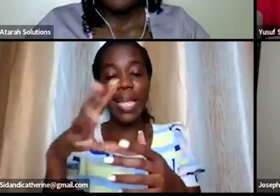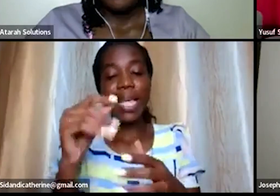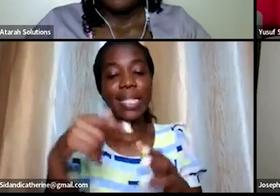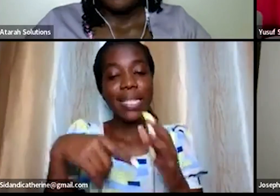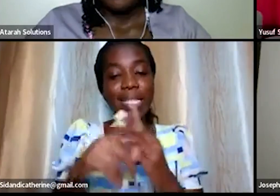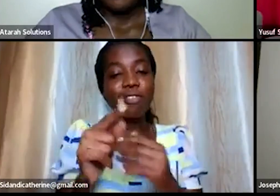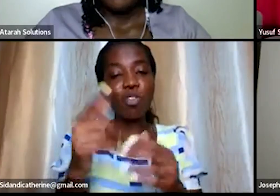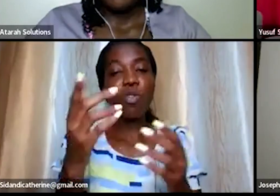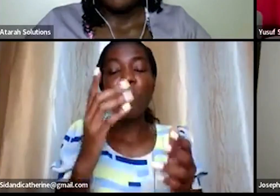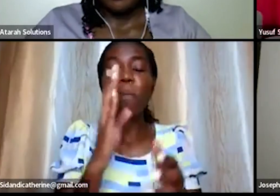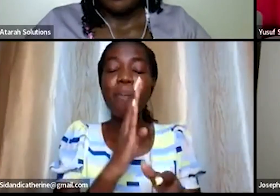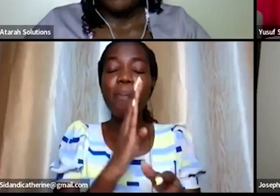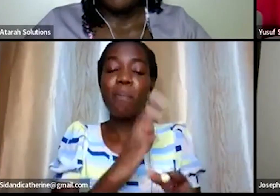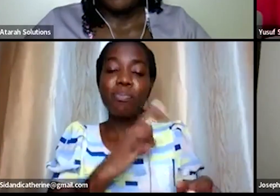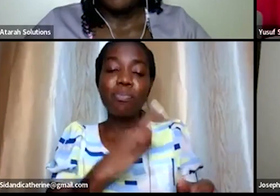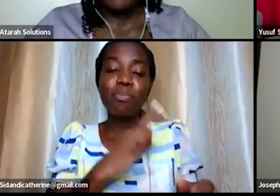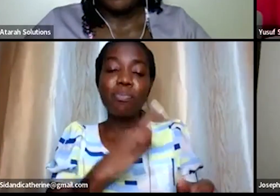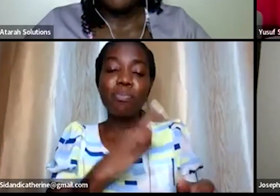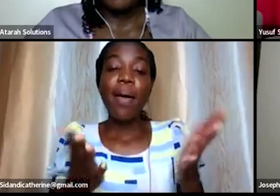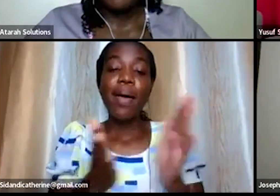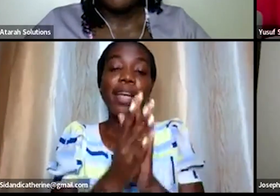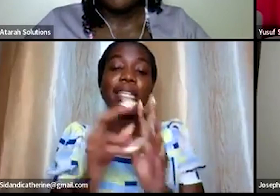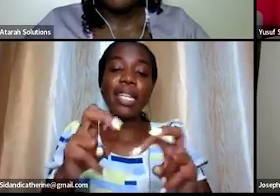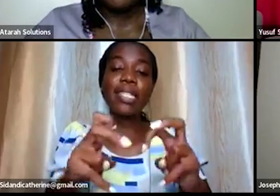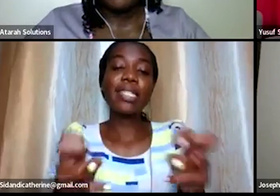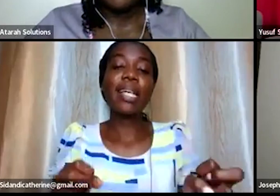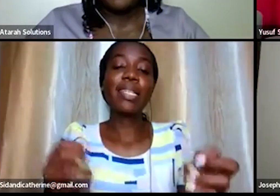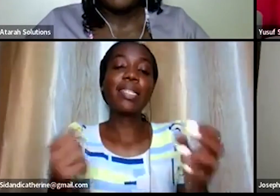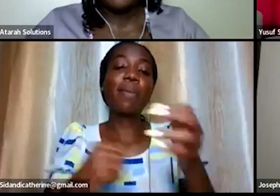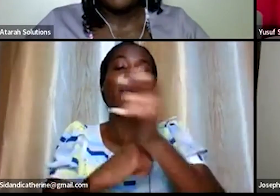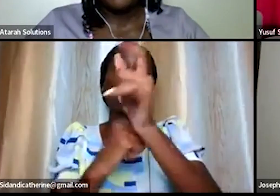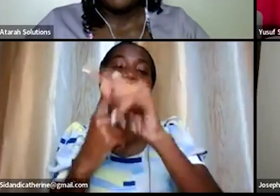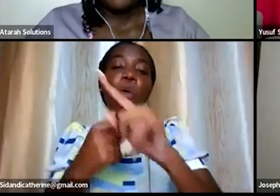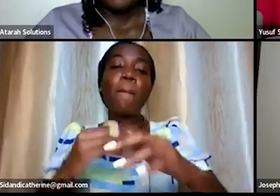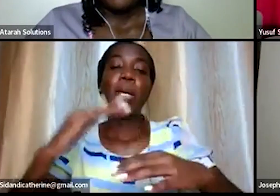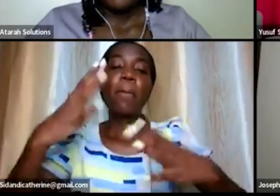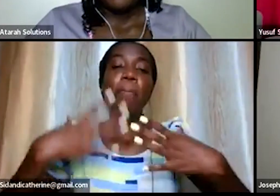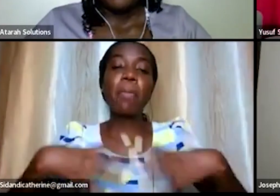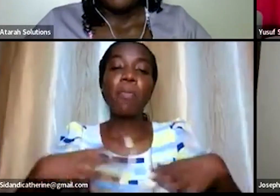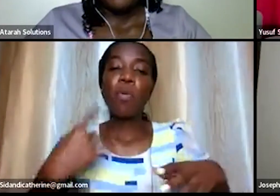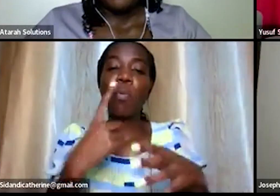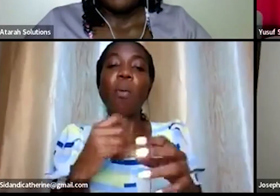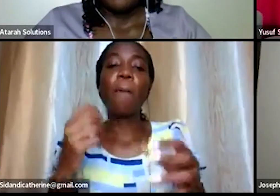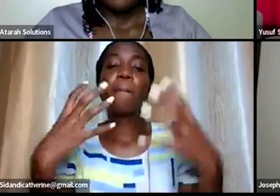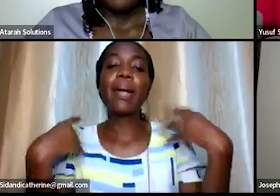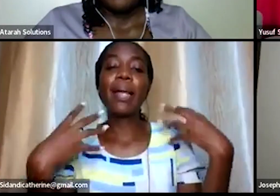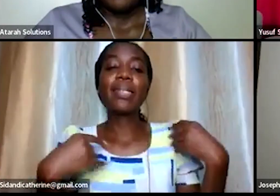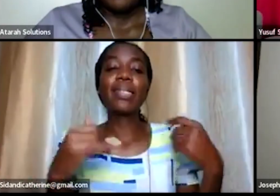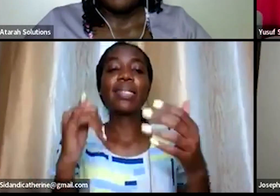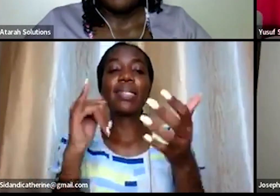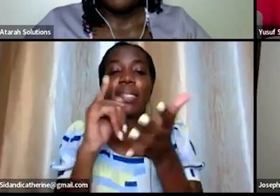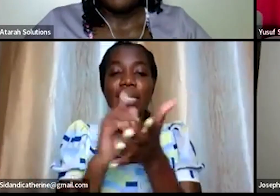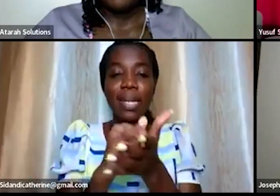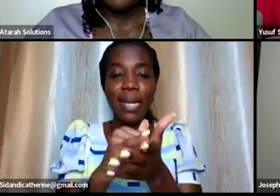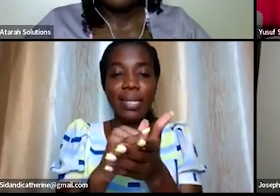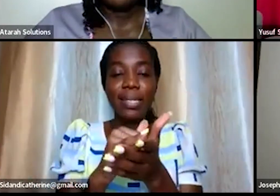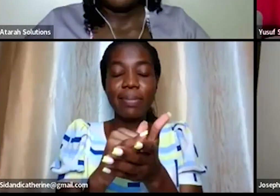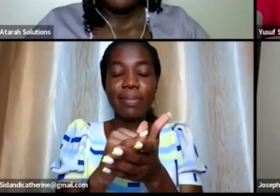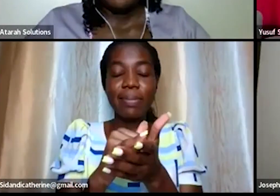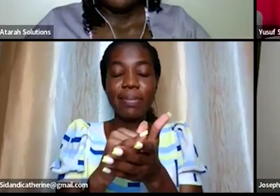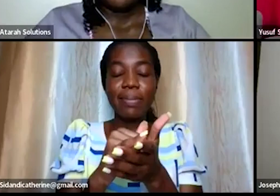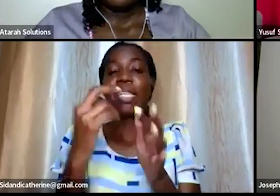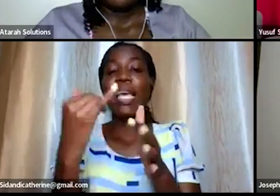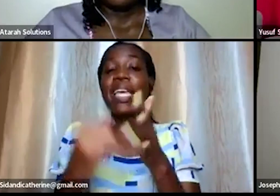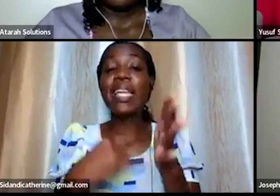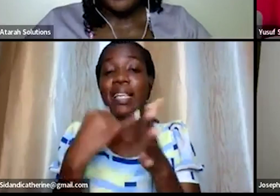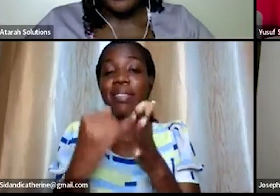do better, and seek support from people, from the senior people who are practicing that industry. That's what I